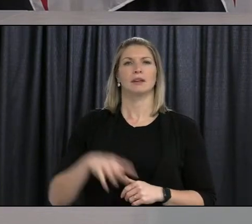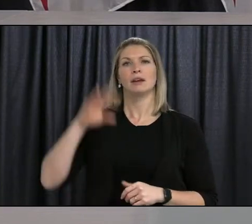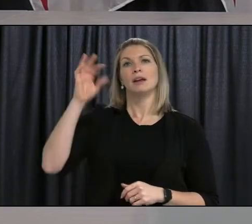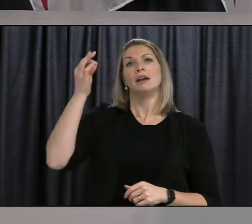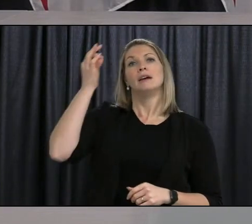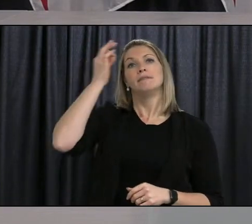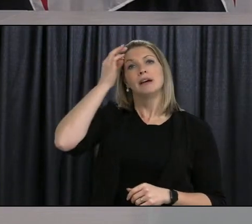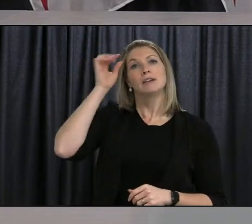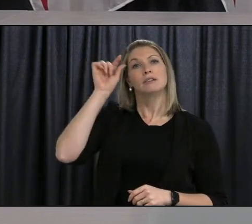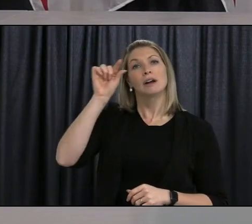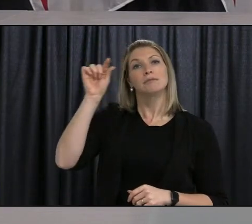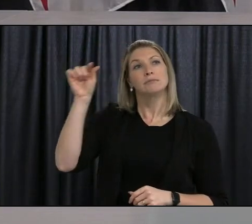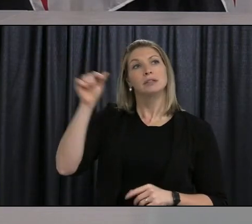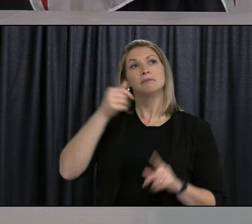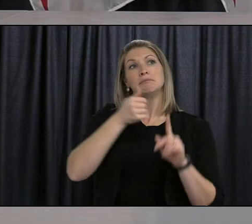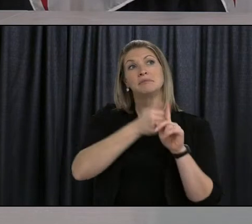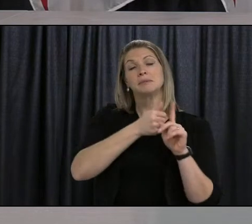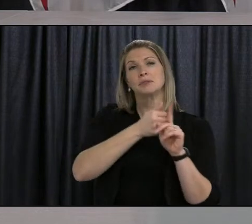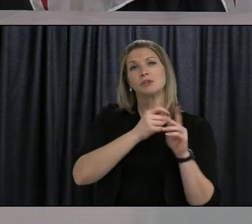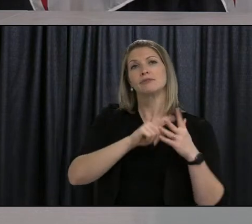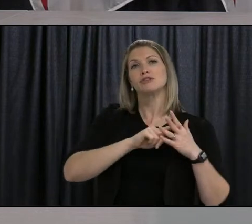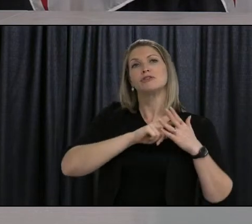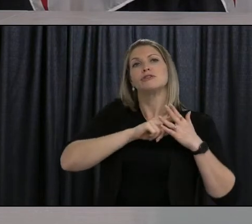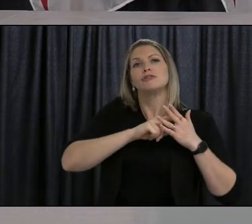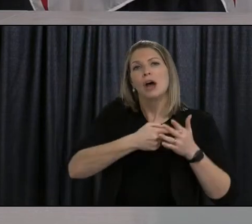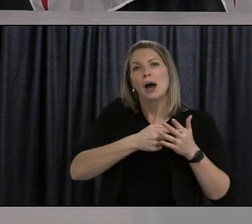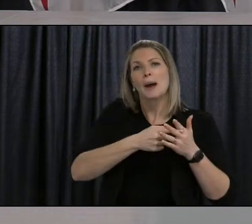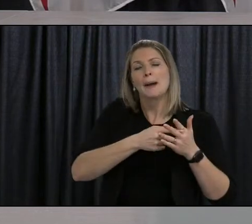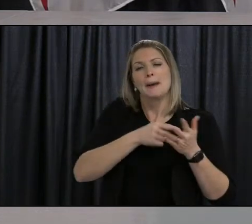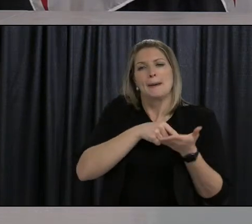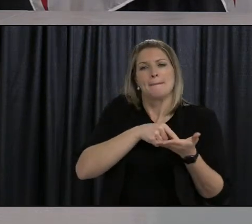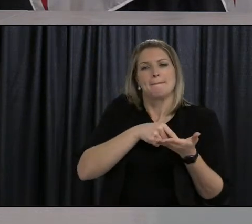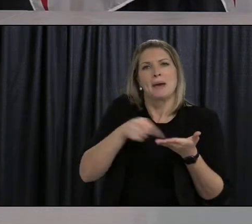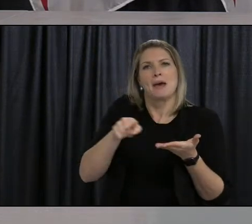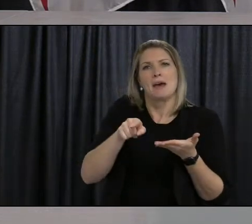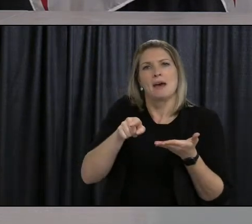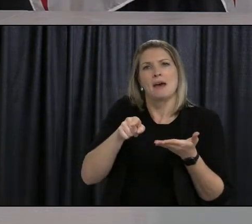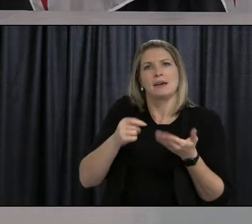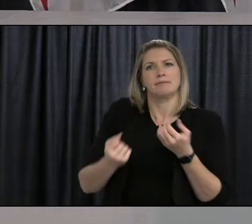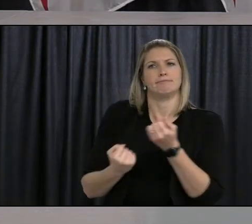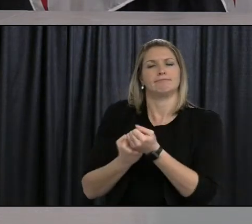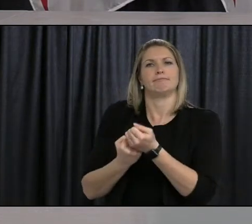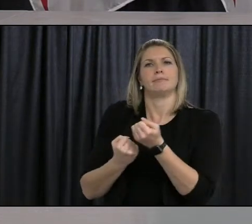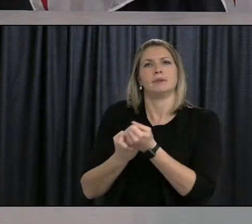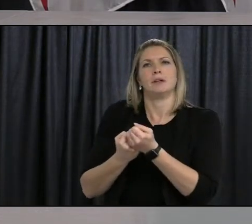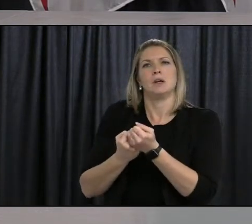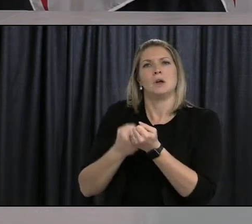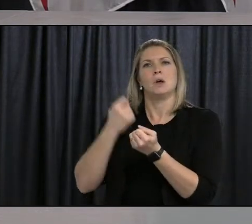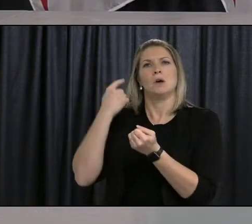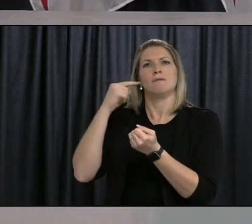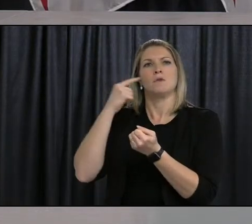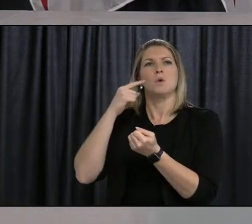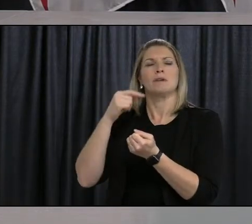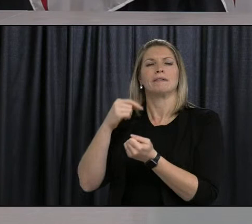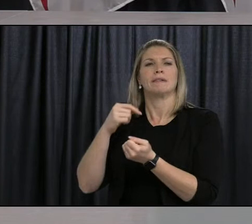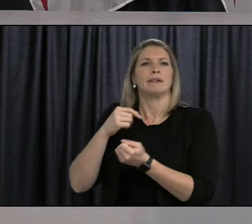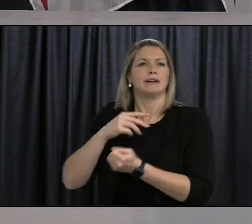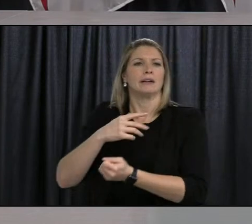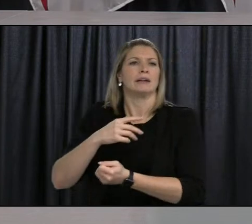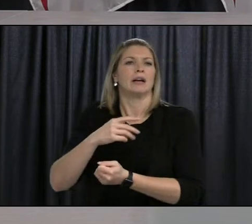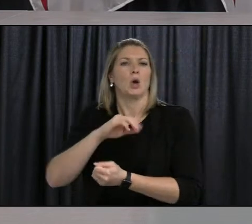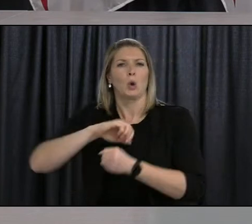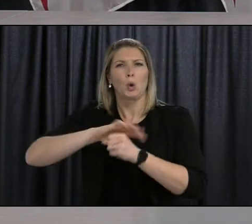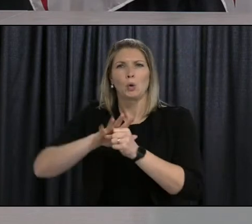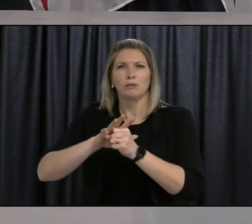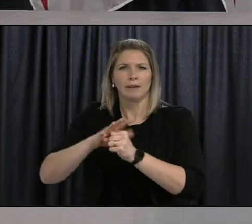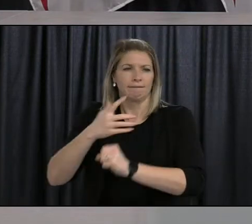government is beginning a compensation program for anybody who has serious side effects of the vaccine. There